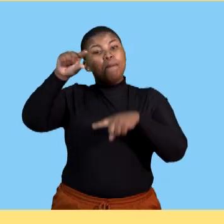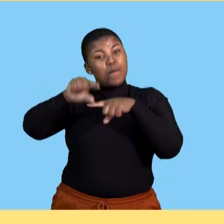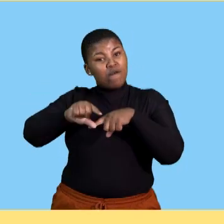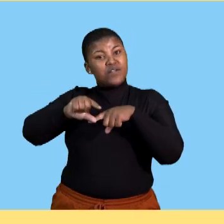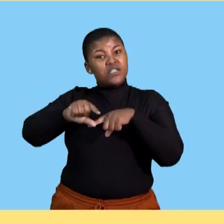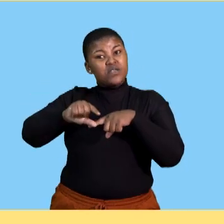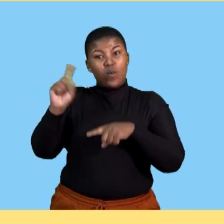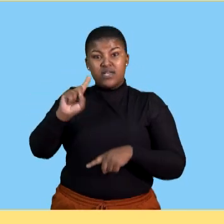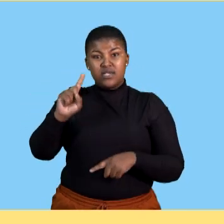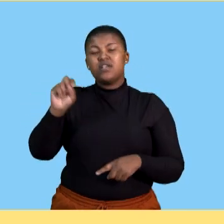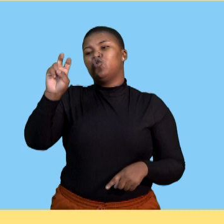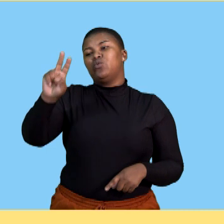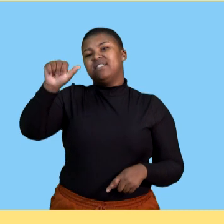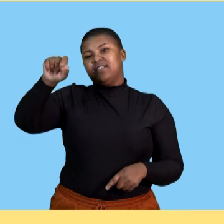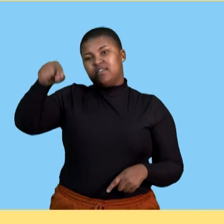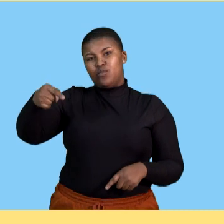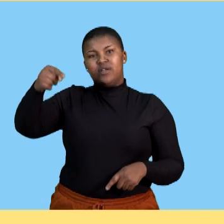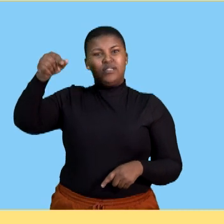is